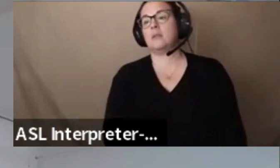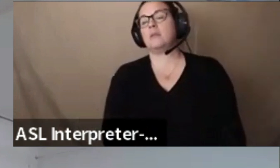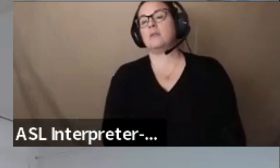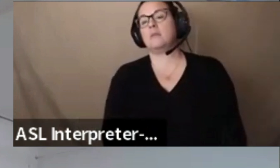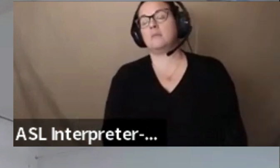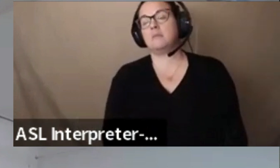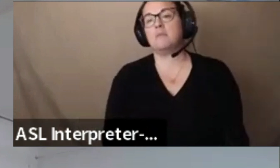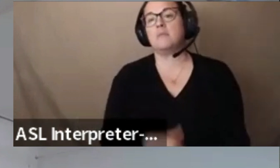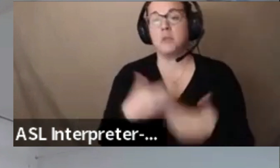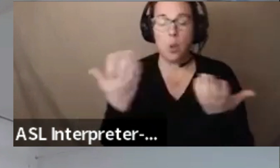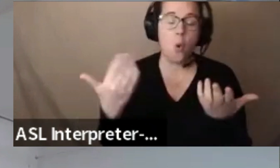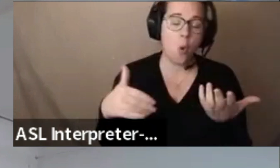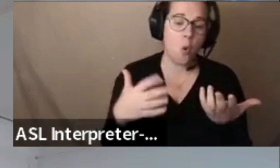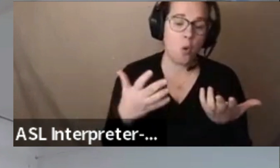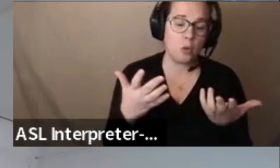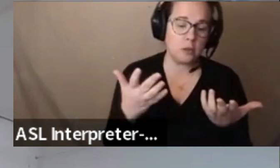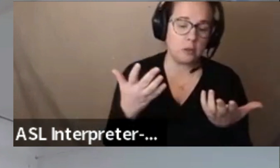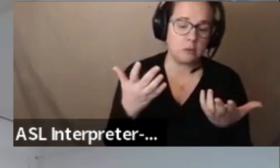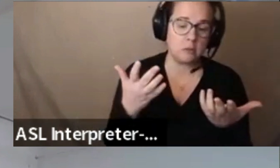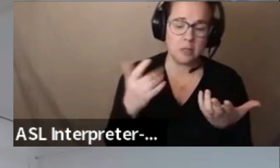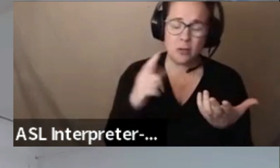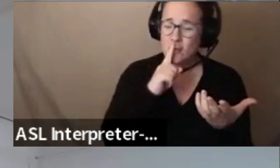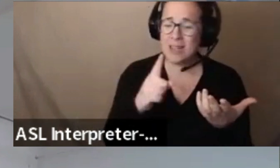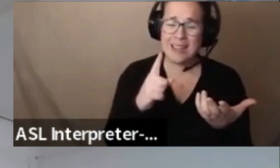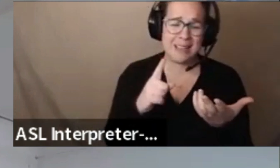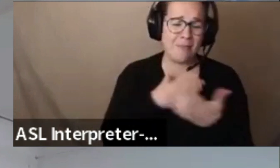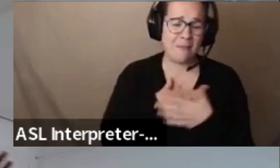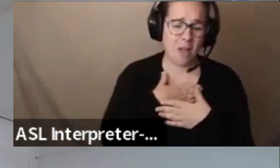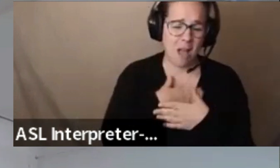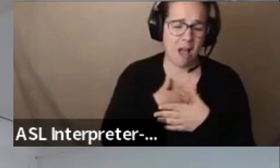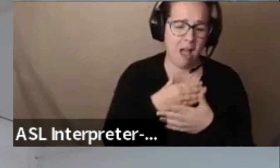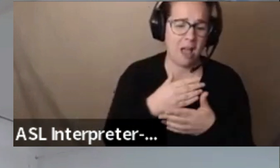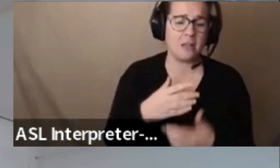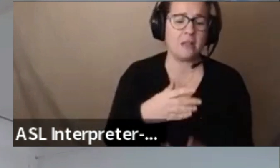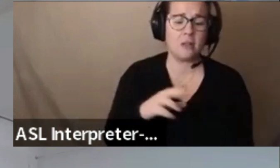and it's a really fun and a good meal.